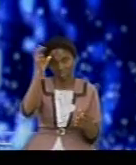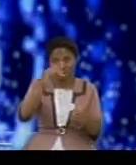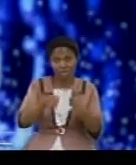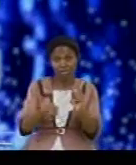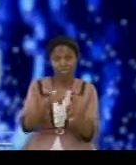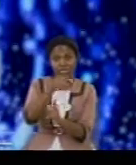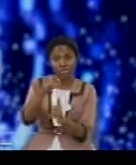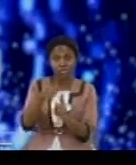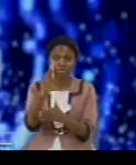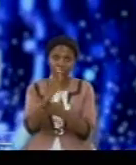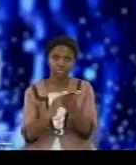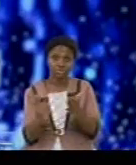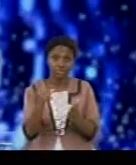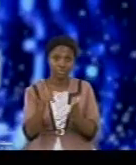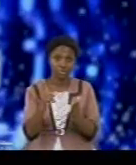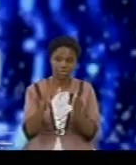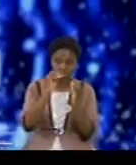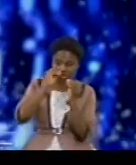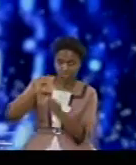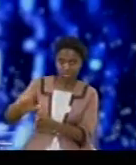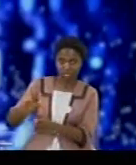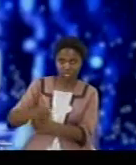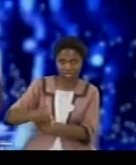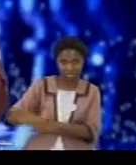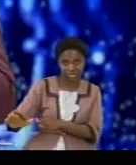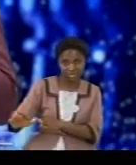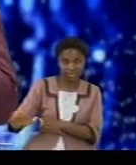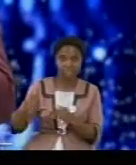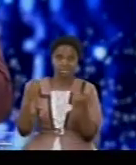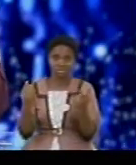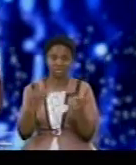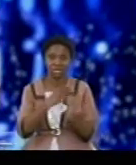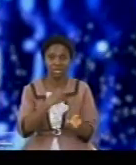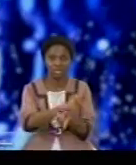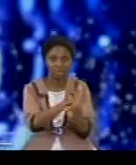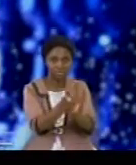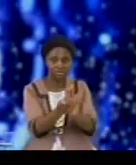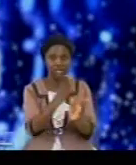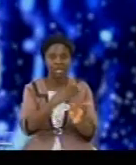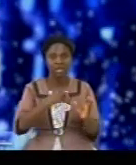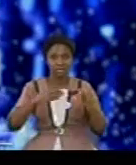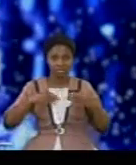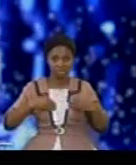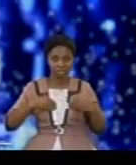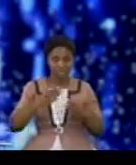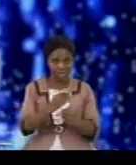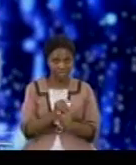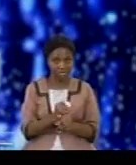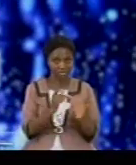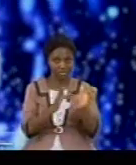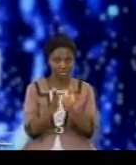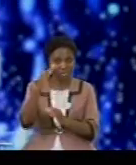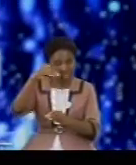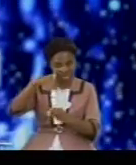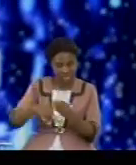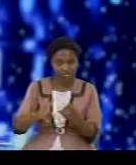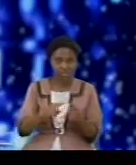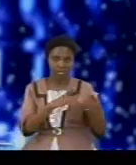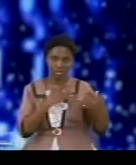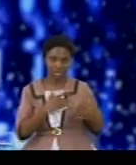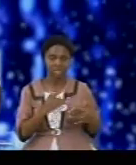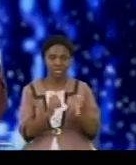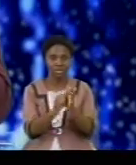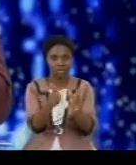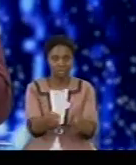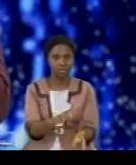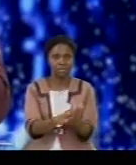when somebody renounces his sin, he repents, and he receives Jesus into his heart, he becomes a child of